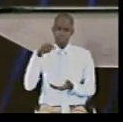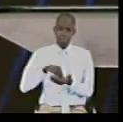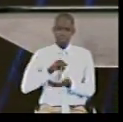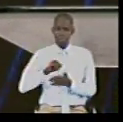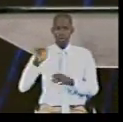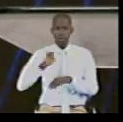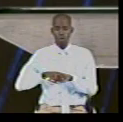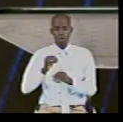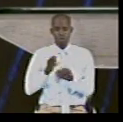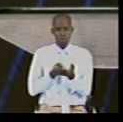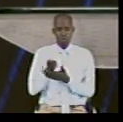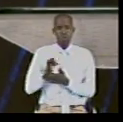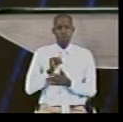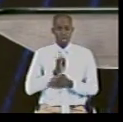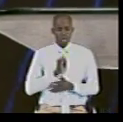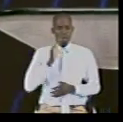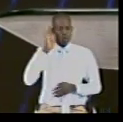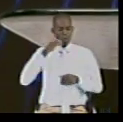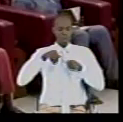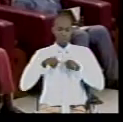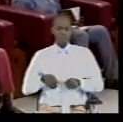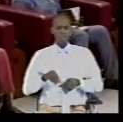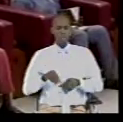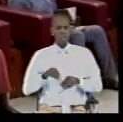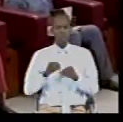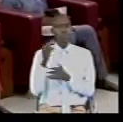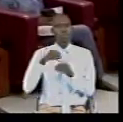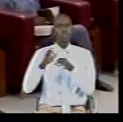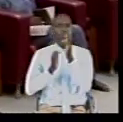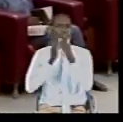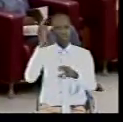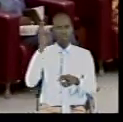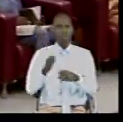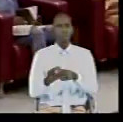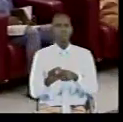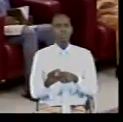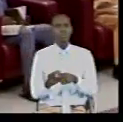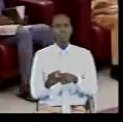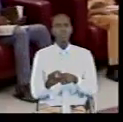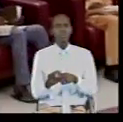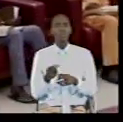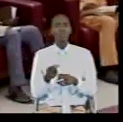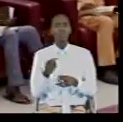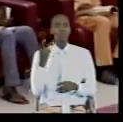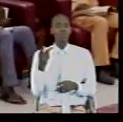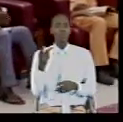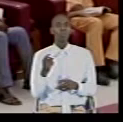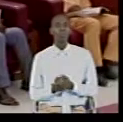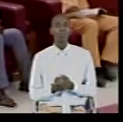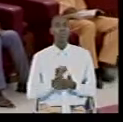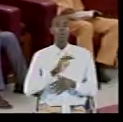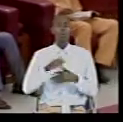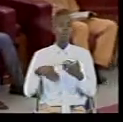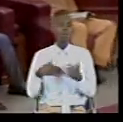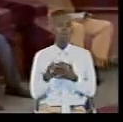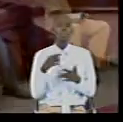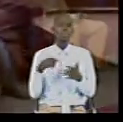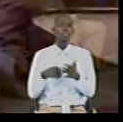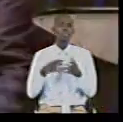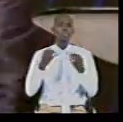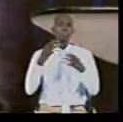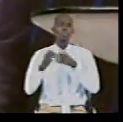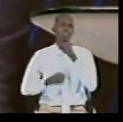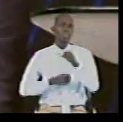will abide in the truth in Jesus' name. Look at it. All these many years, I got